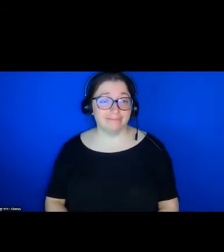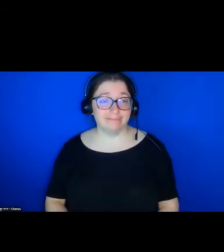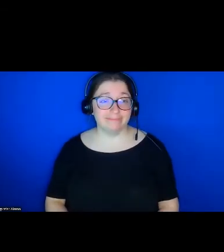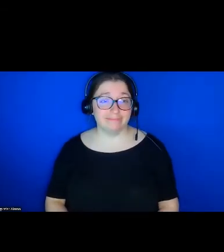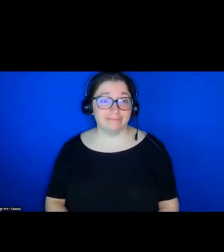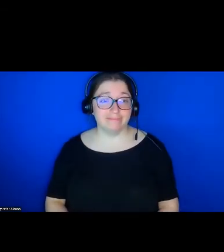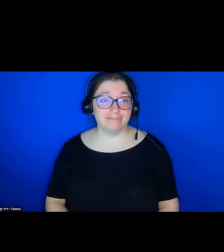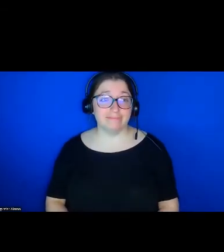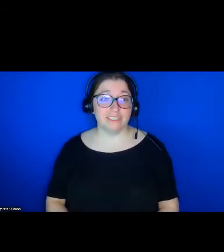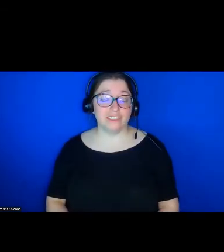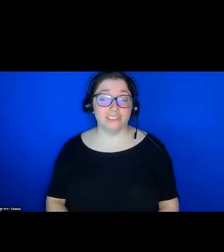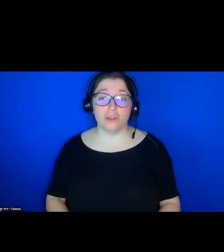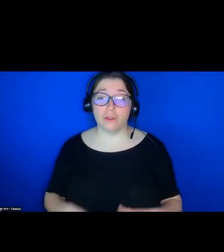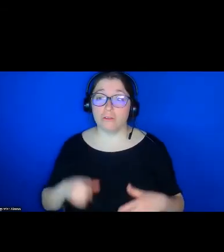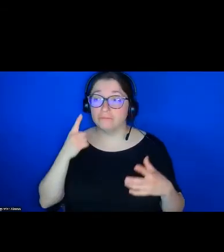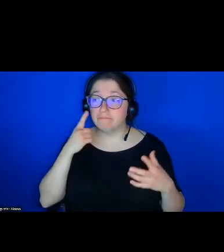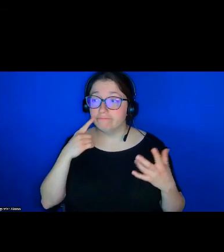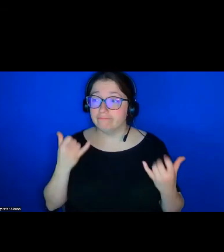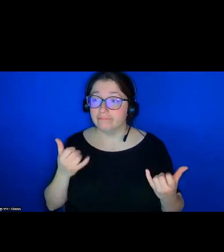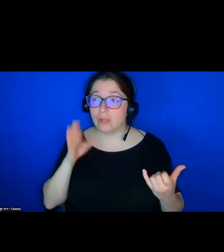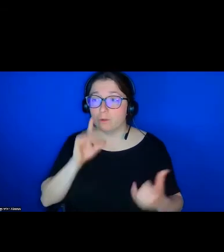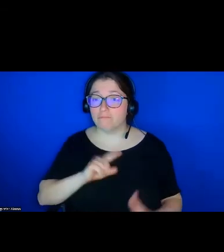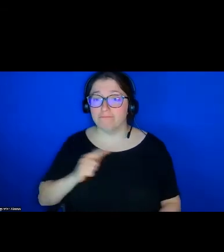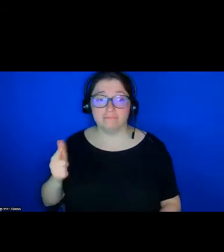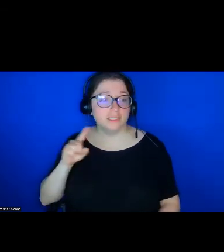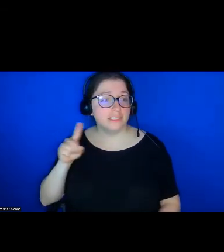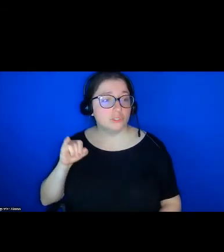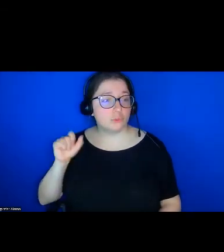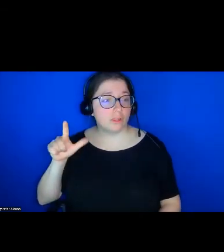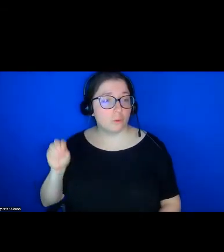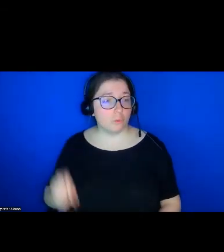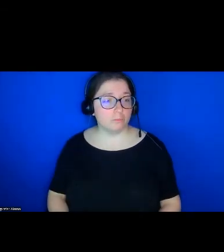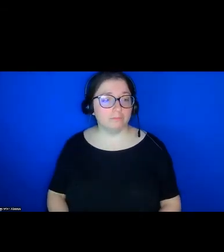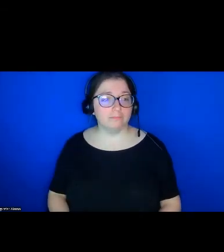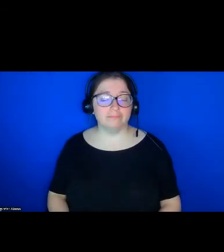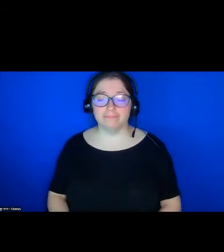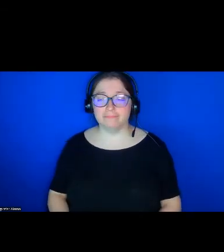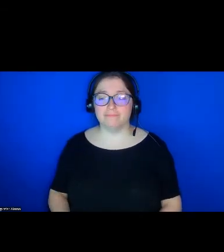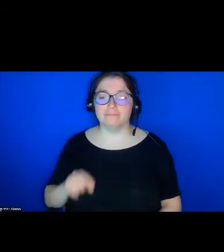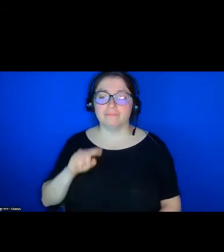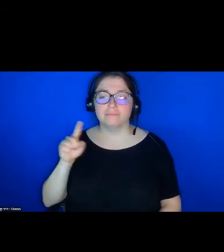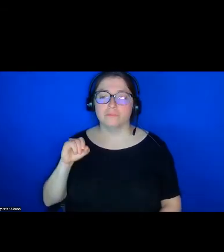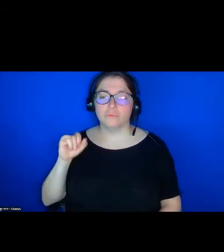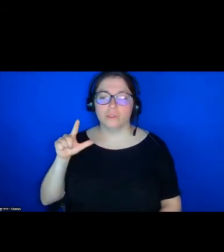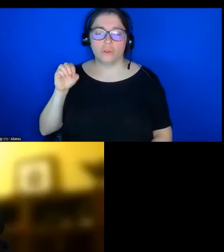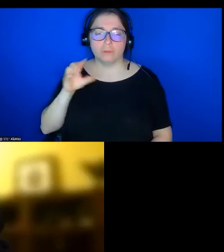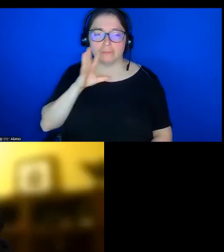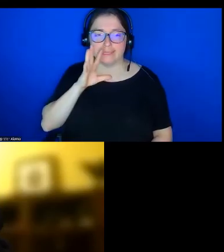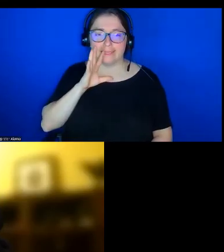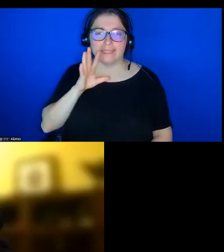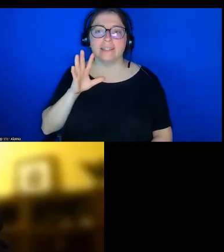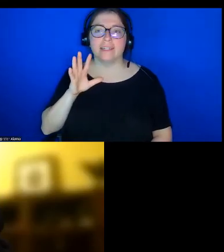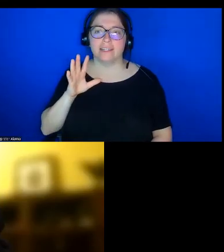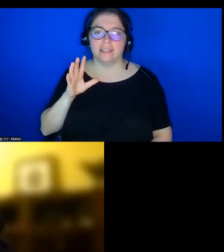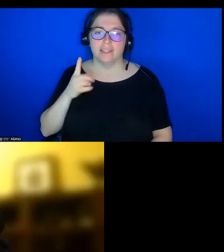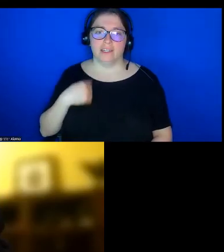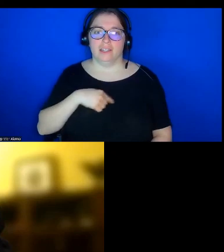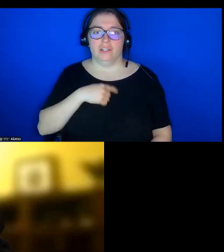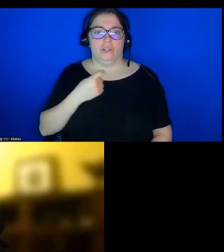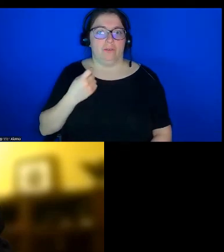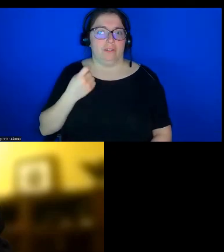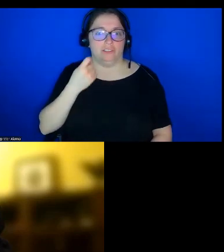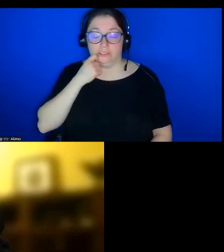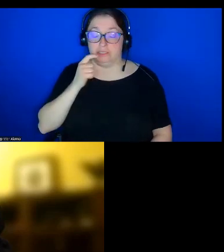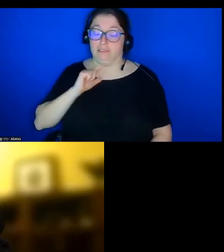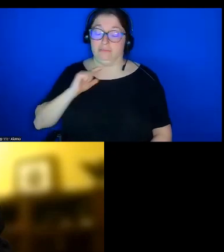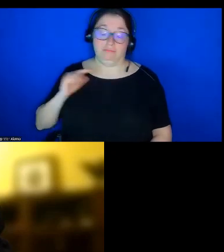and from there i'm going to turn it back to zoilo well um we um we just went around the world a couple of times